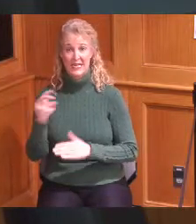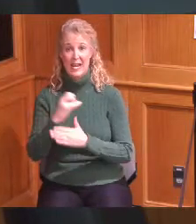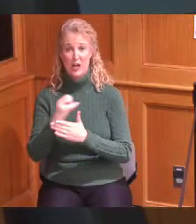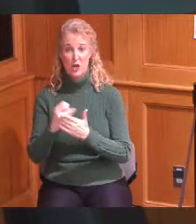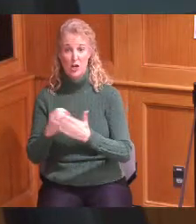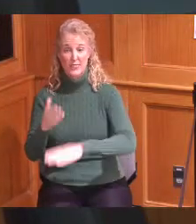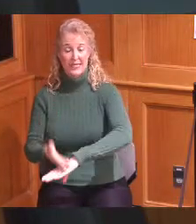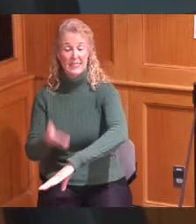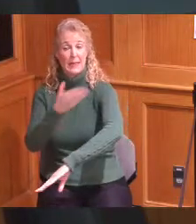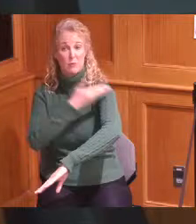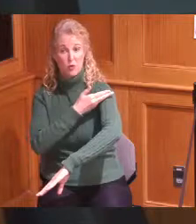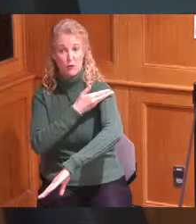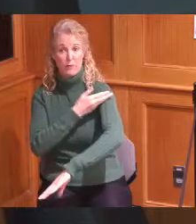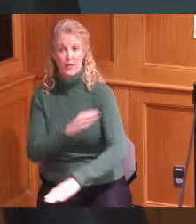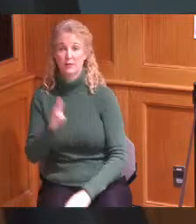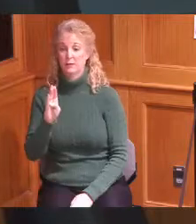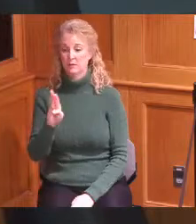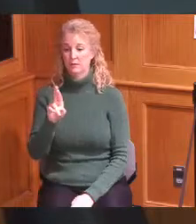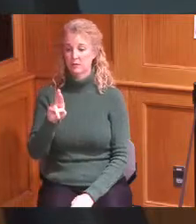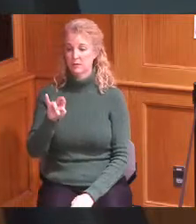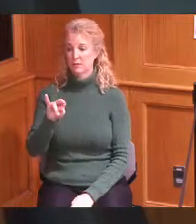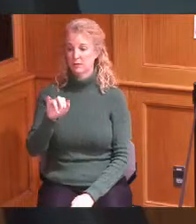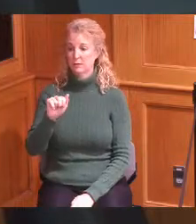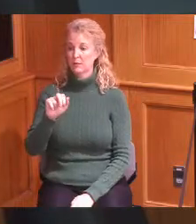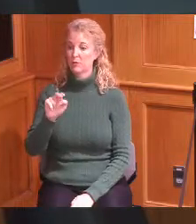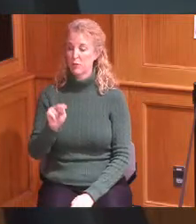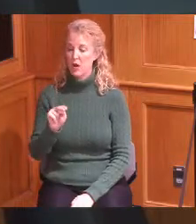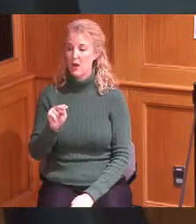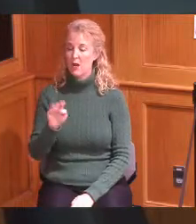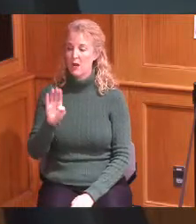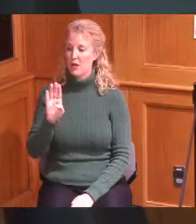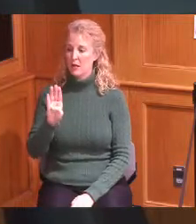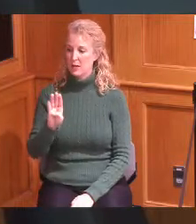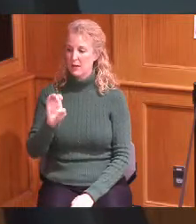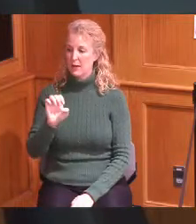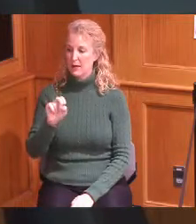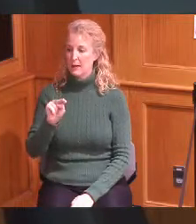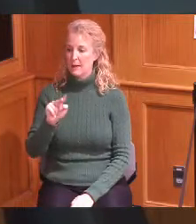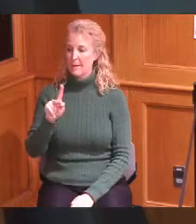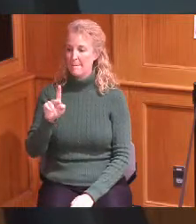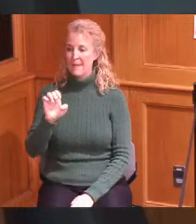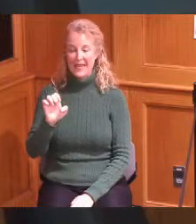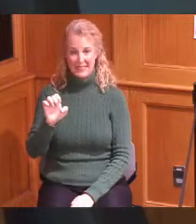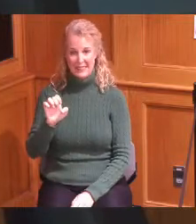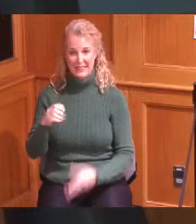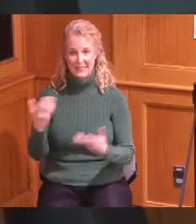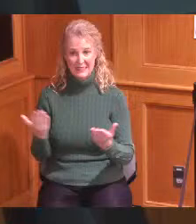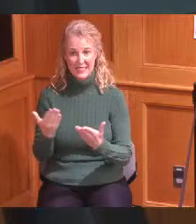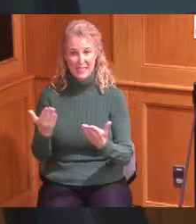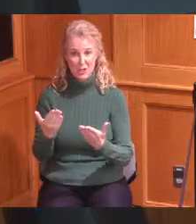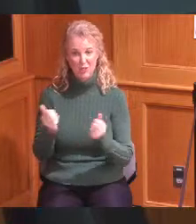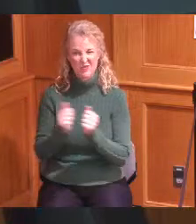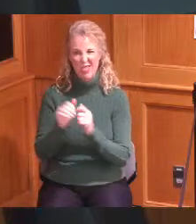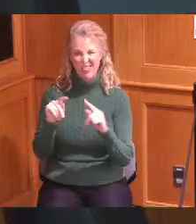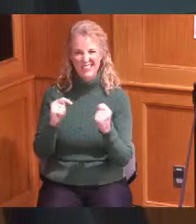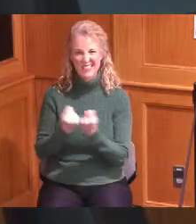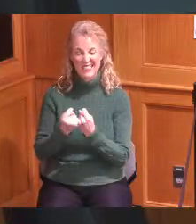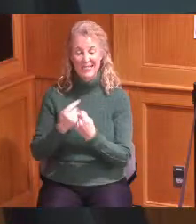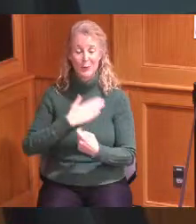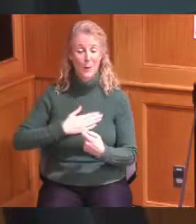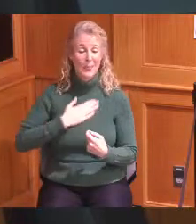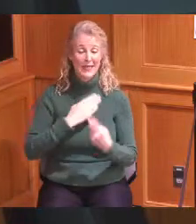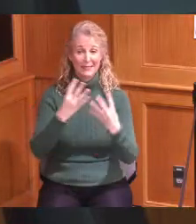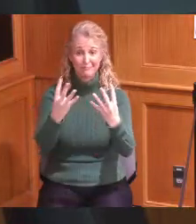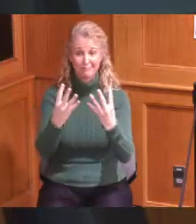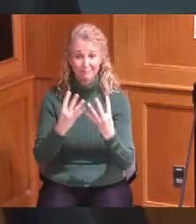first. Brian Banke is here with DCID. He is the board chair, and he's brought a team of people with him. So please come forward, and